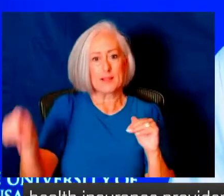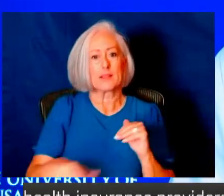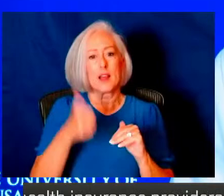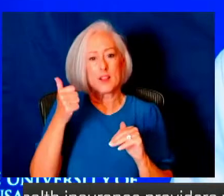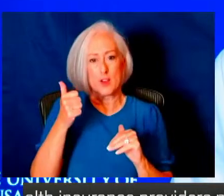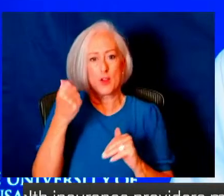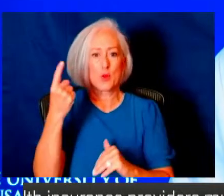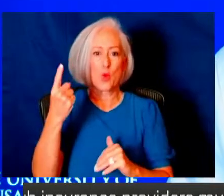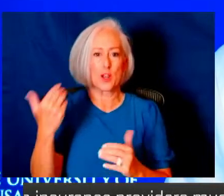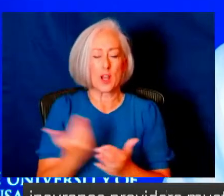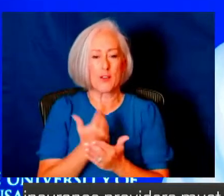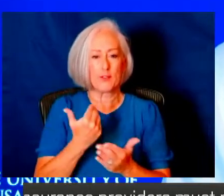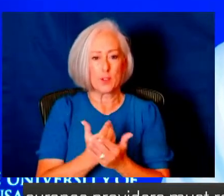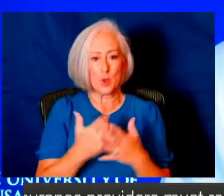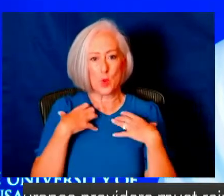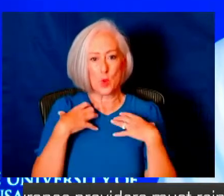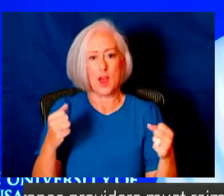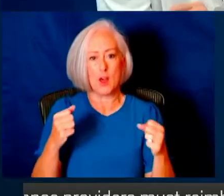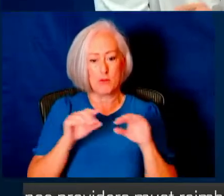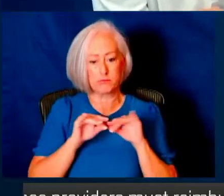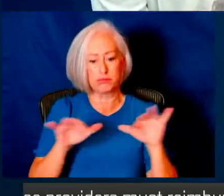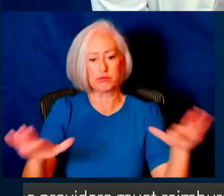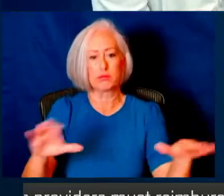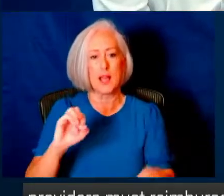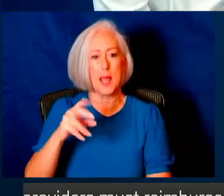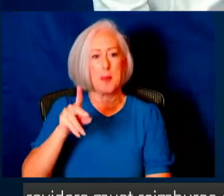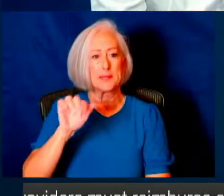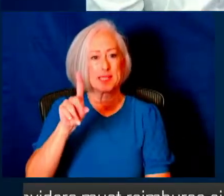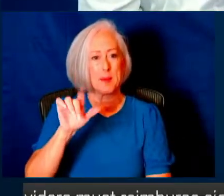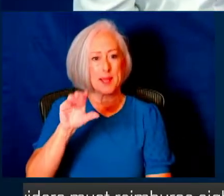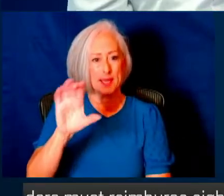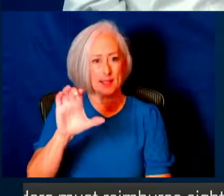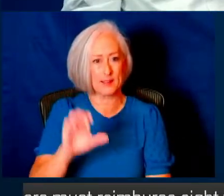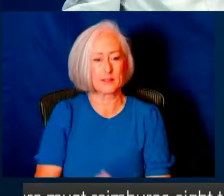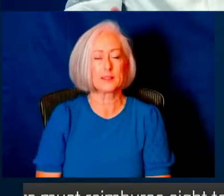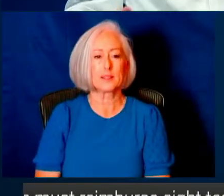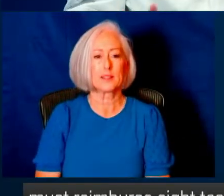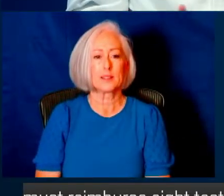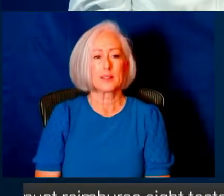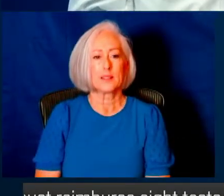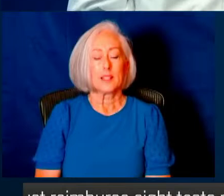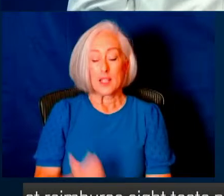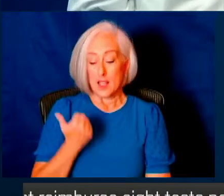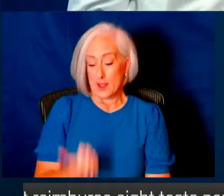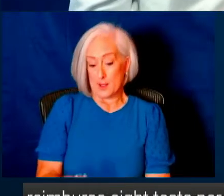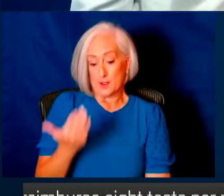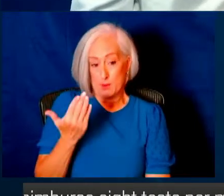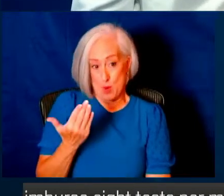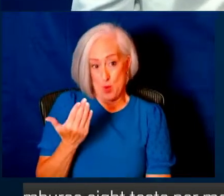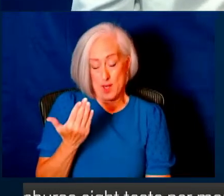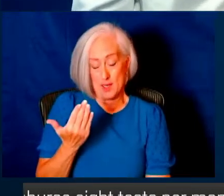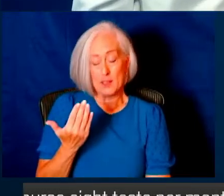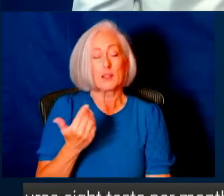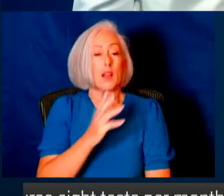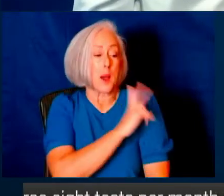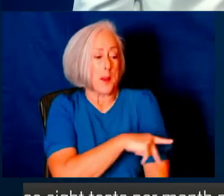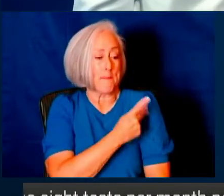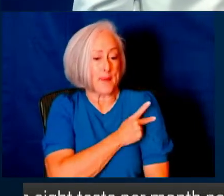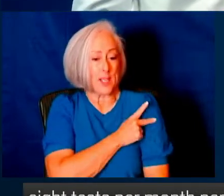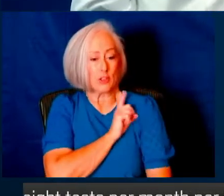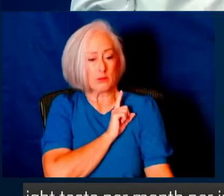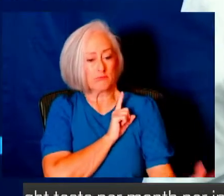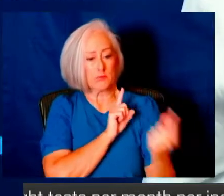health epidemics as well. In fact, when I was out in the lobby this morning, a patient who I've seen in the past stopped me,